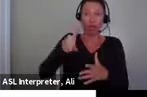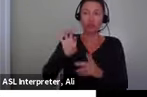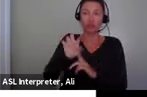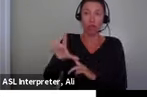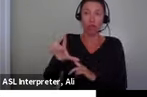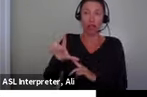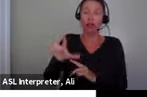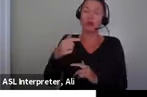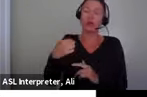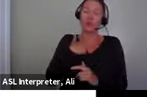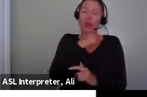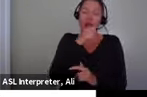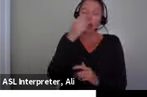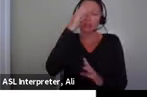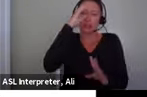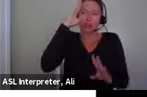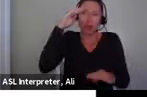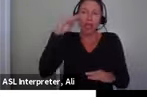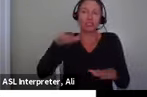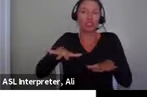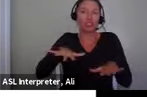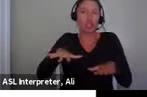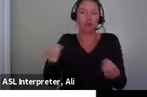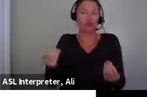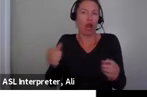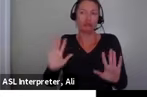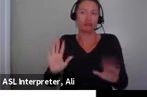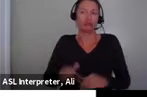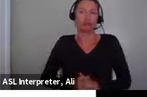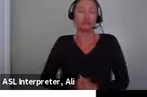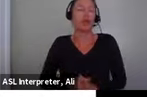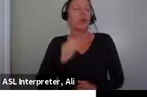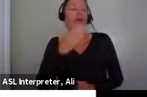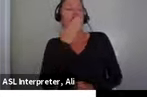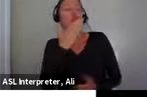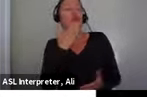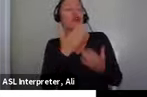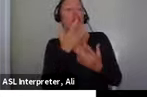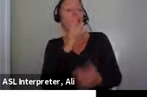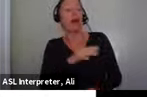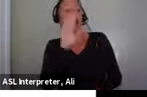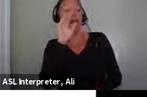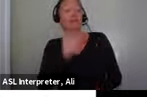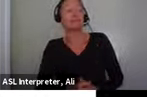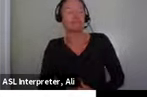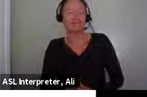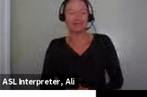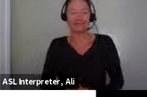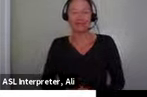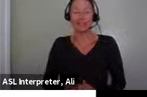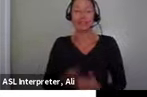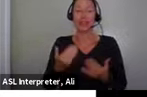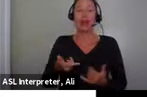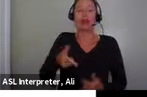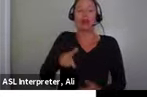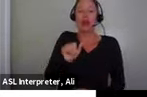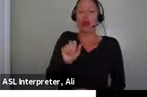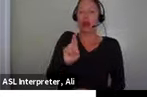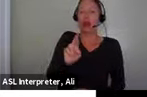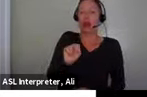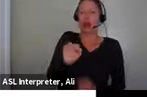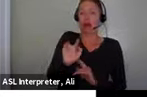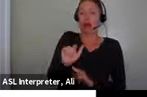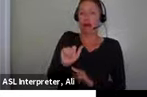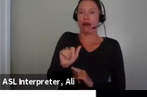not expect ground shaking. Okay. All right. Thanks a lot. Good luck. And this is Arnica. I just